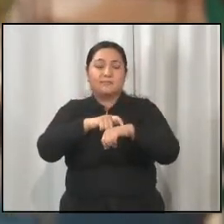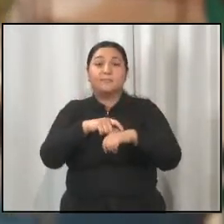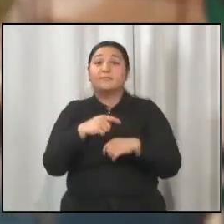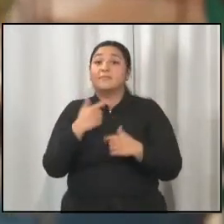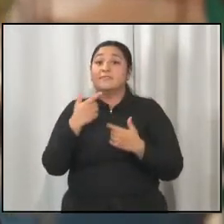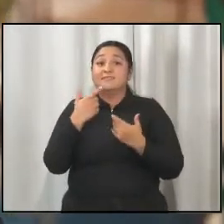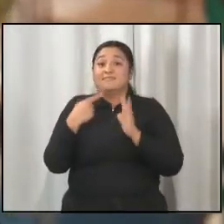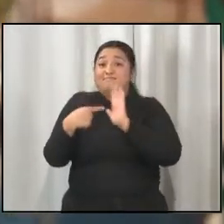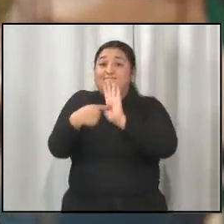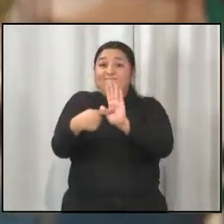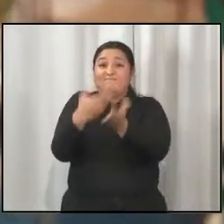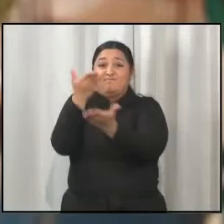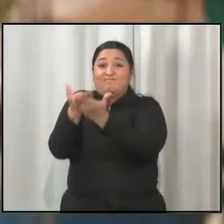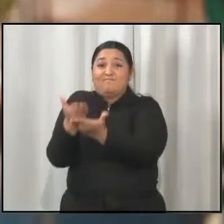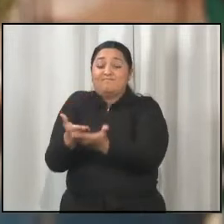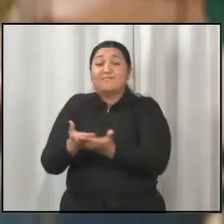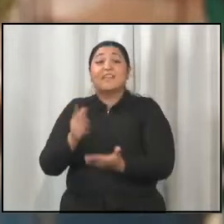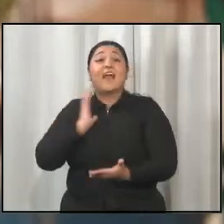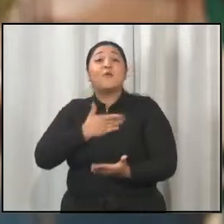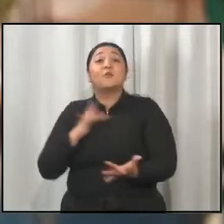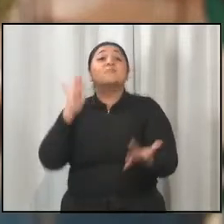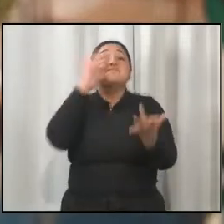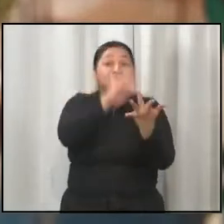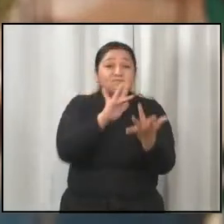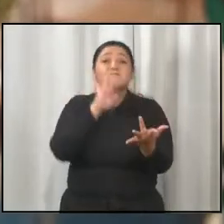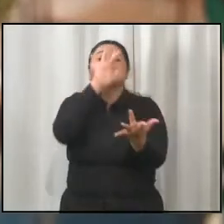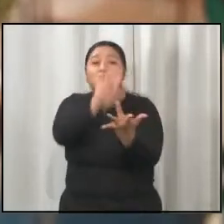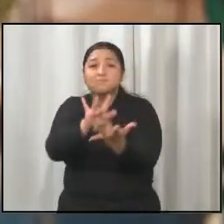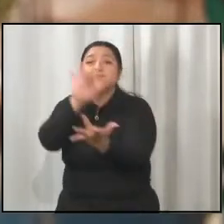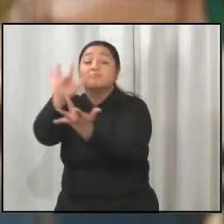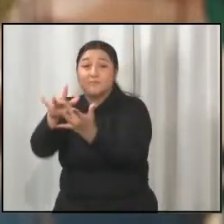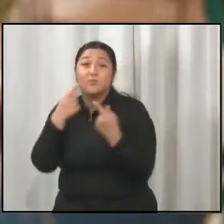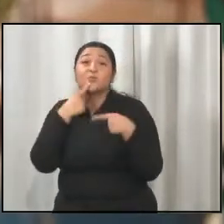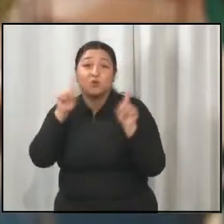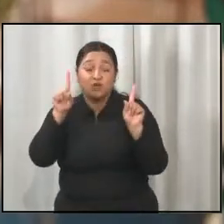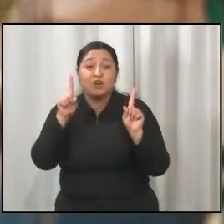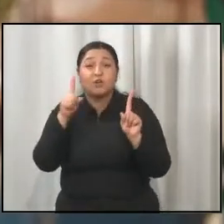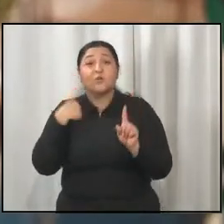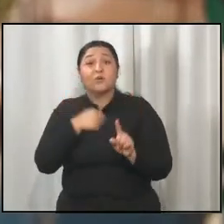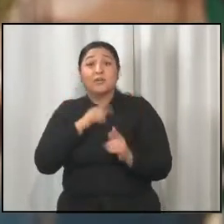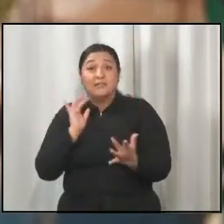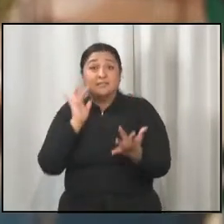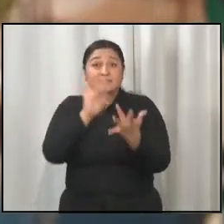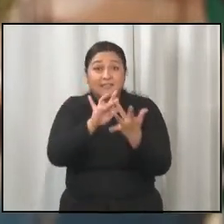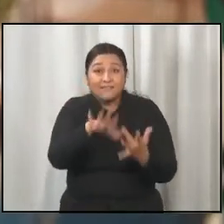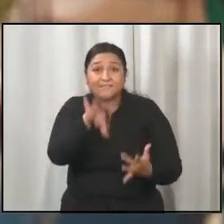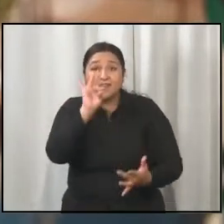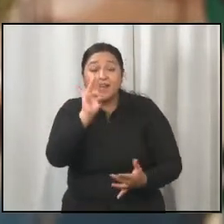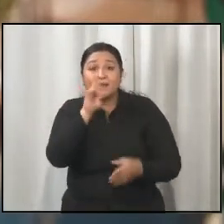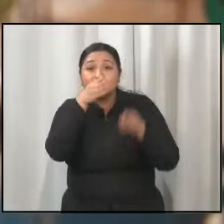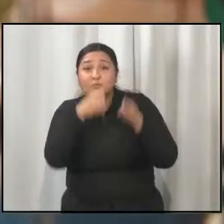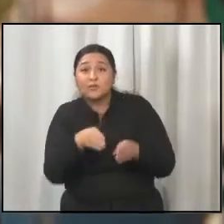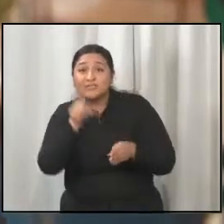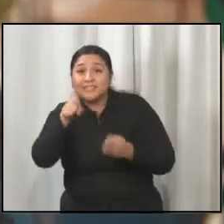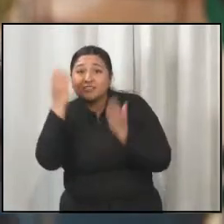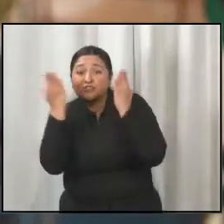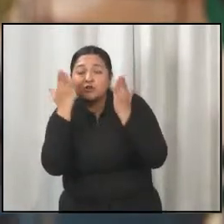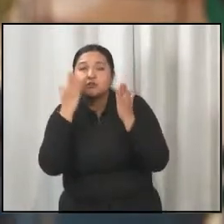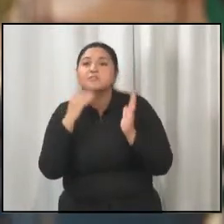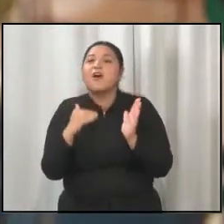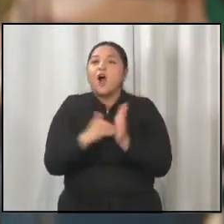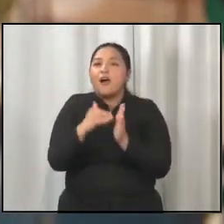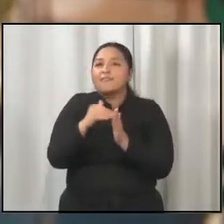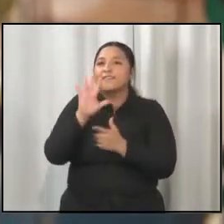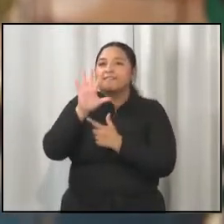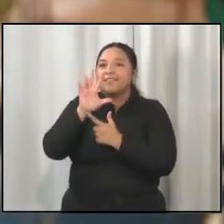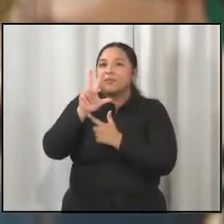working. When we find people out there in the encampment, 53% of the time, they're accepting some degree of services. So the more that we can